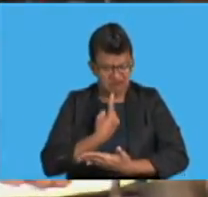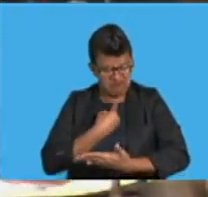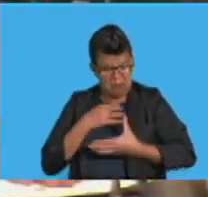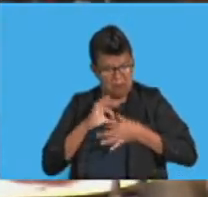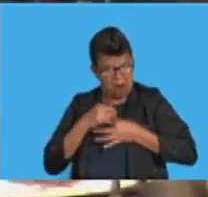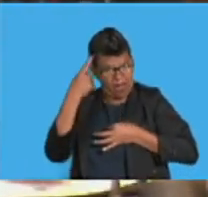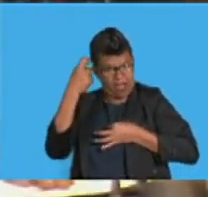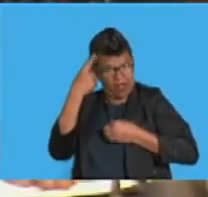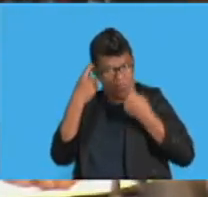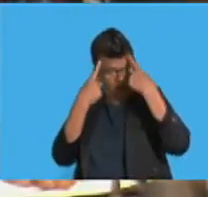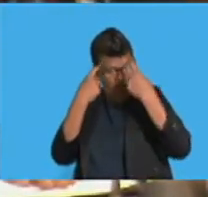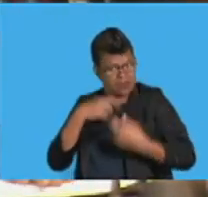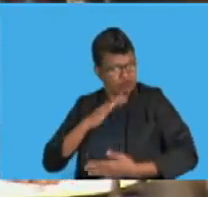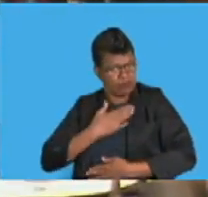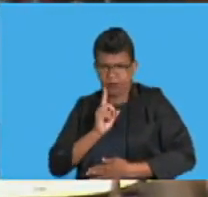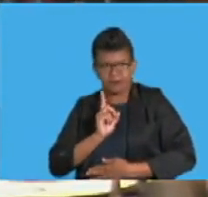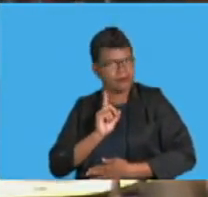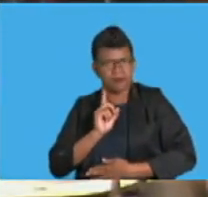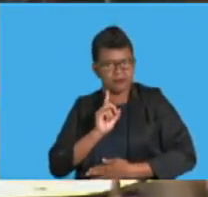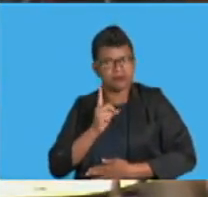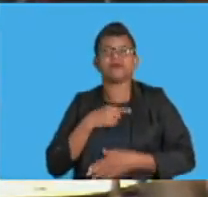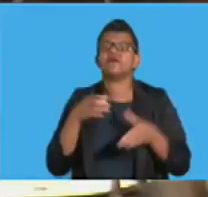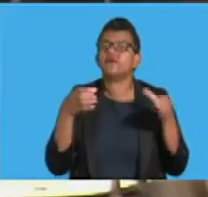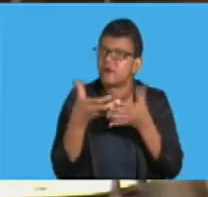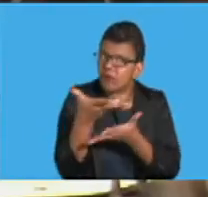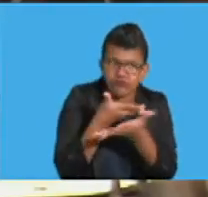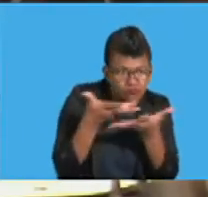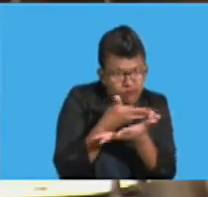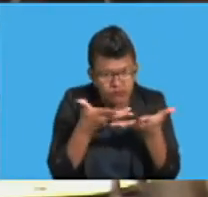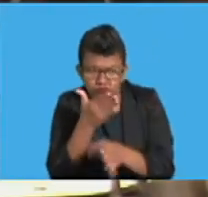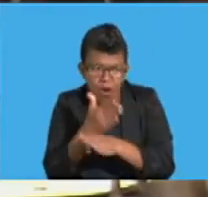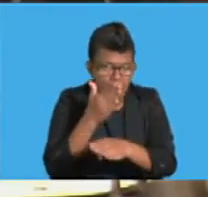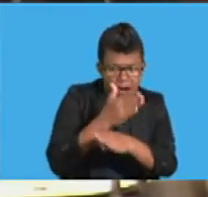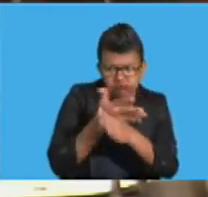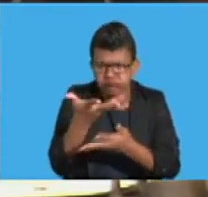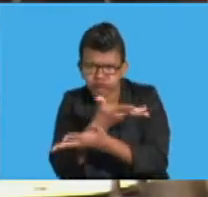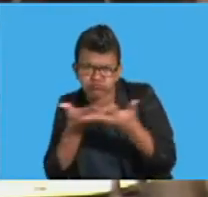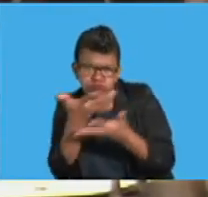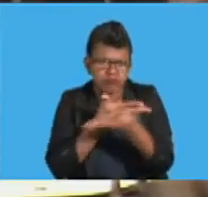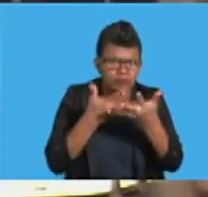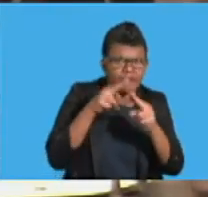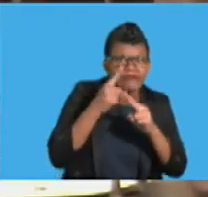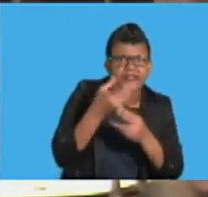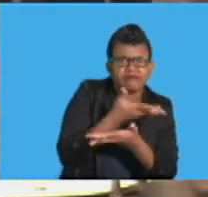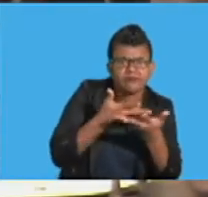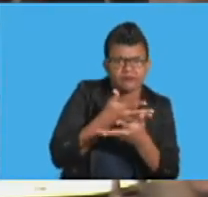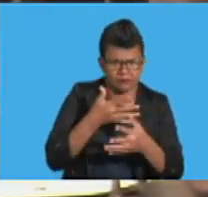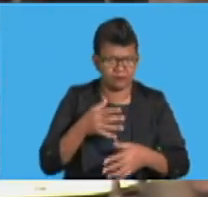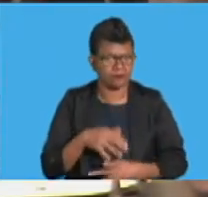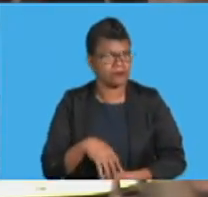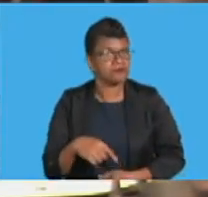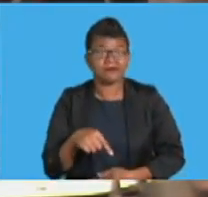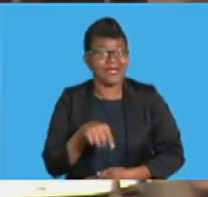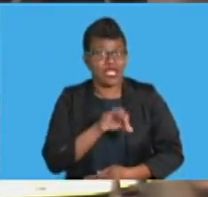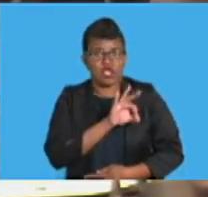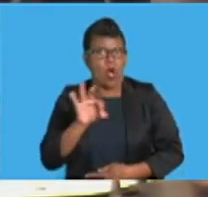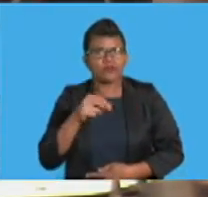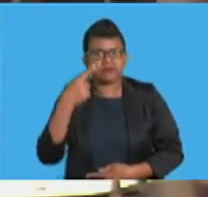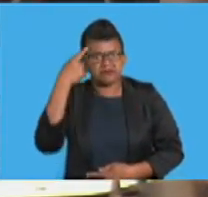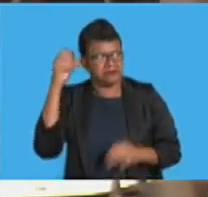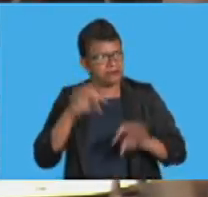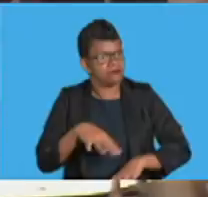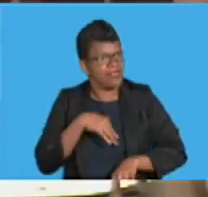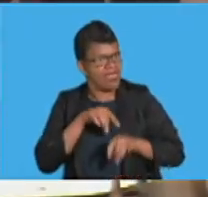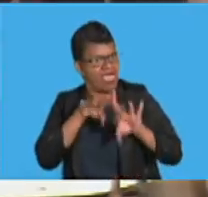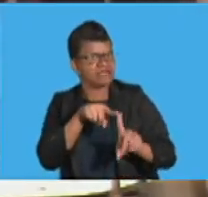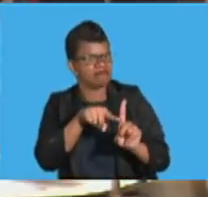better Fiji. Let us work towards a Fiji where we will not foster hatred and fear. Let us